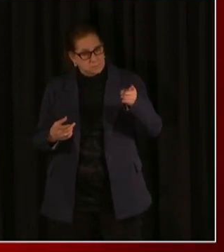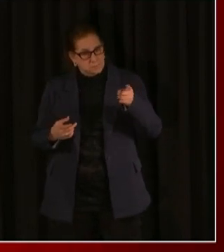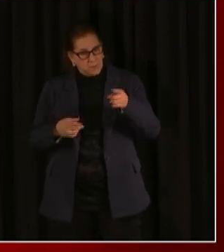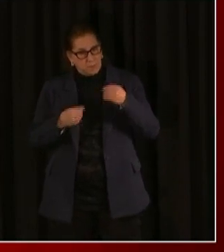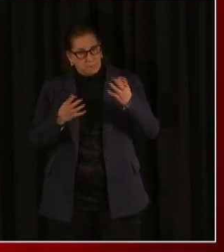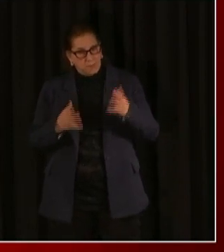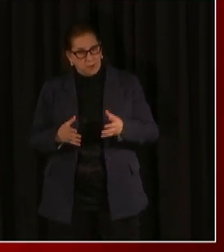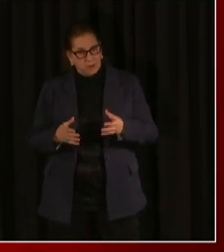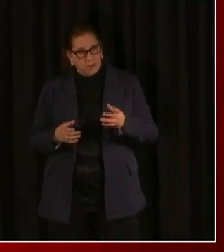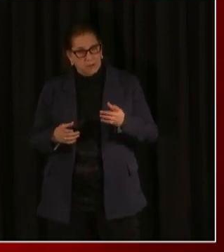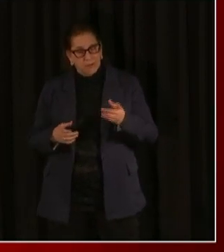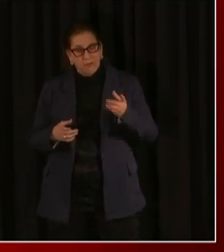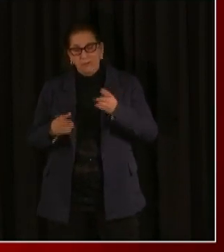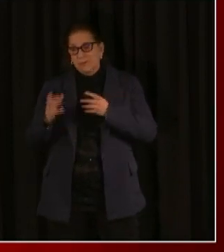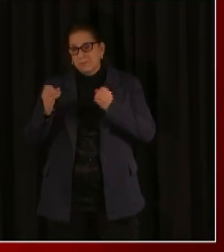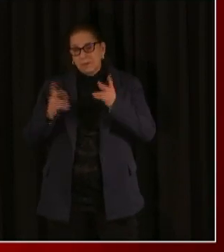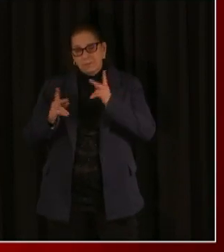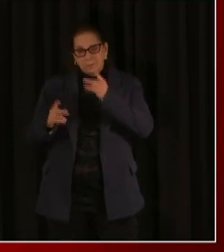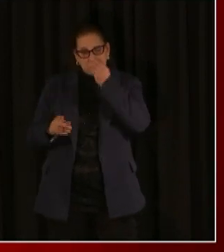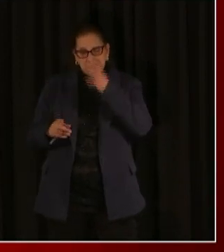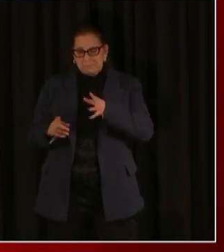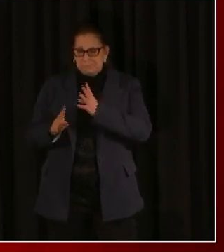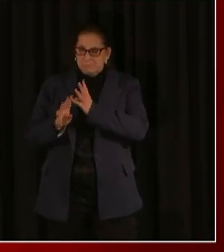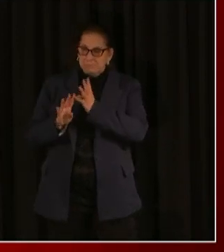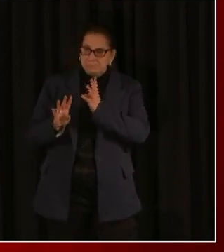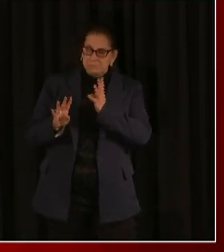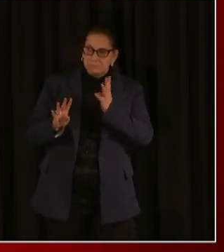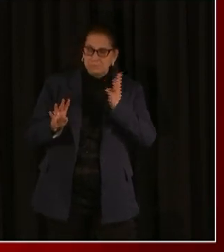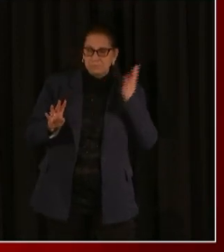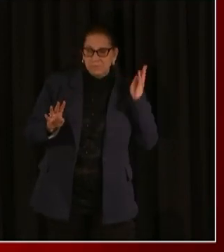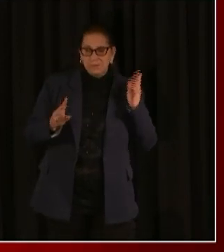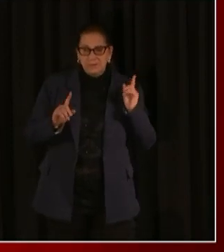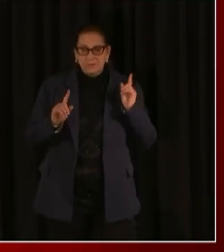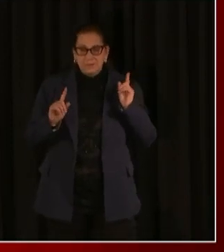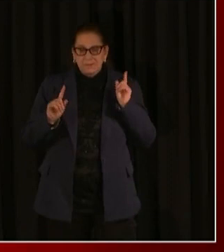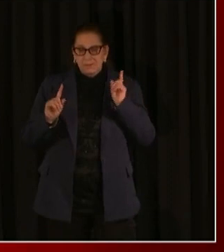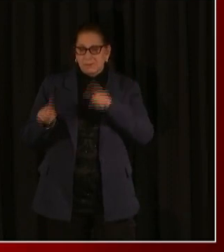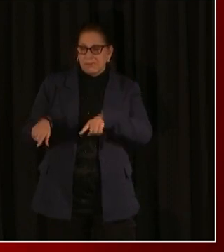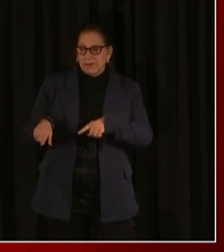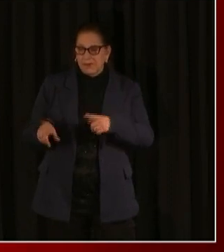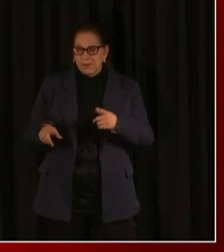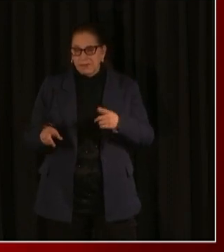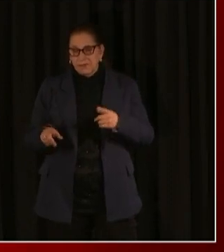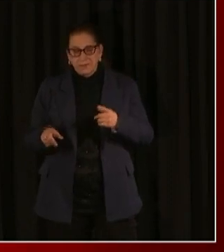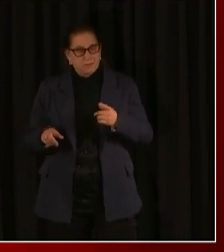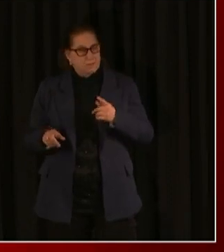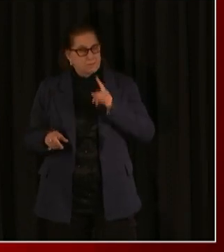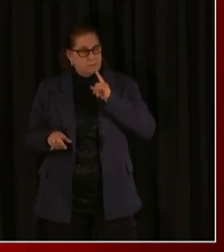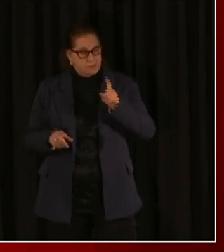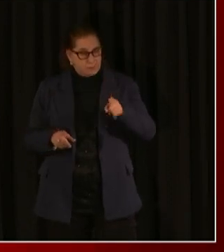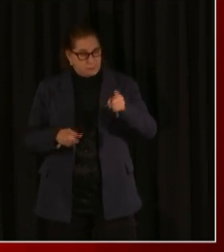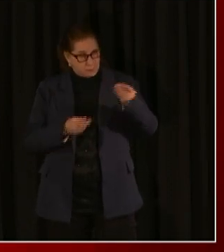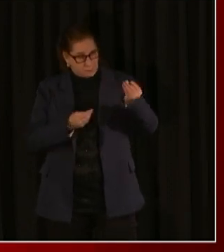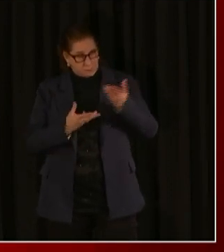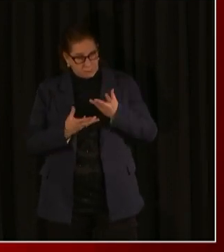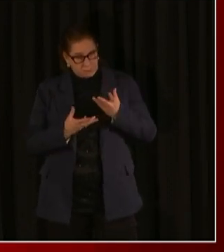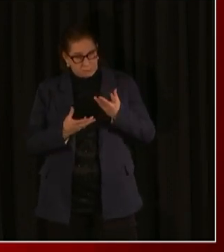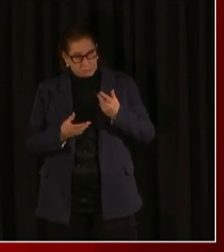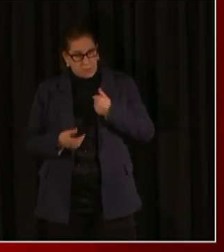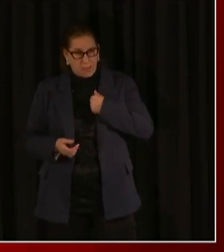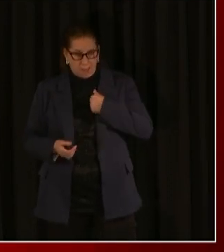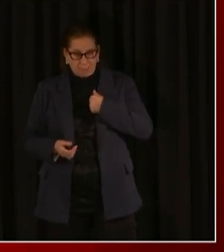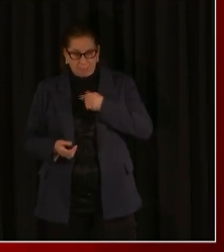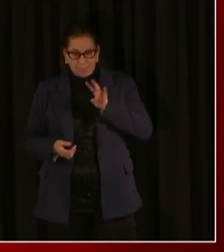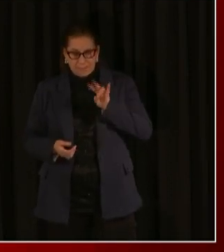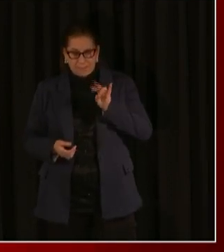implication, at least the implication I took when I went on the site as a 70-year-old to try to sign up, was that if I couldn't sign